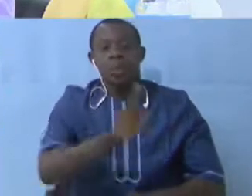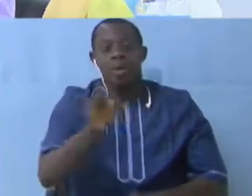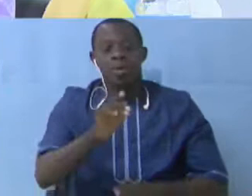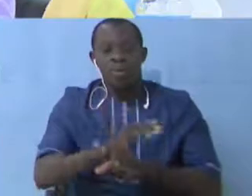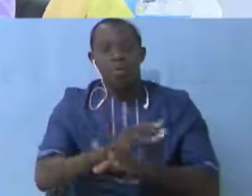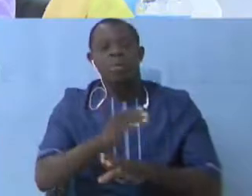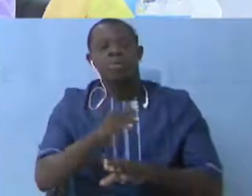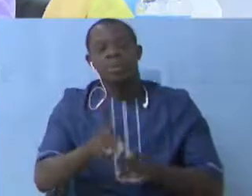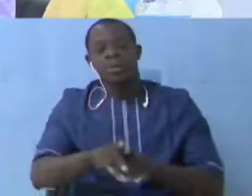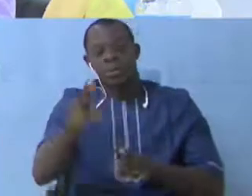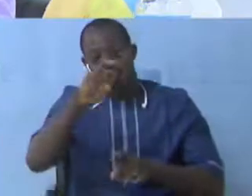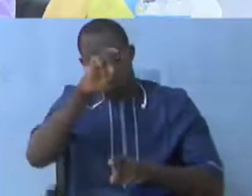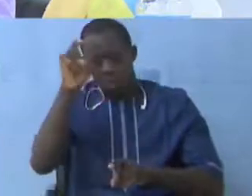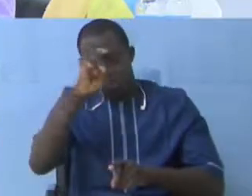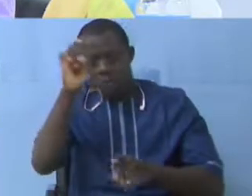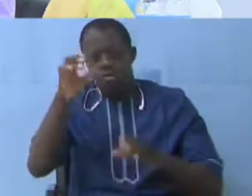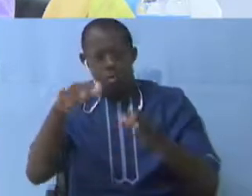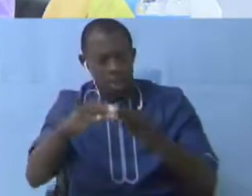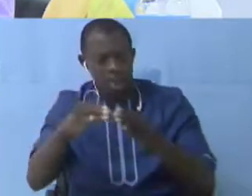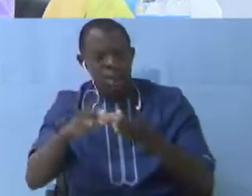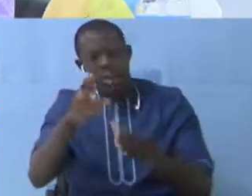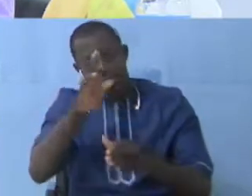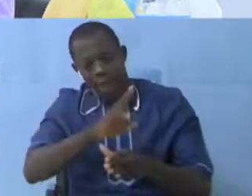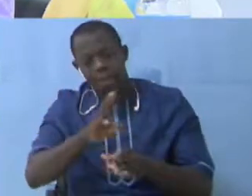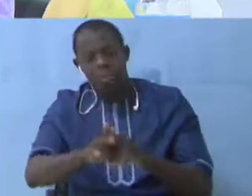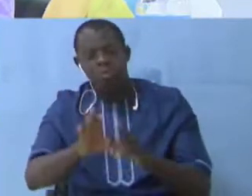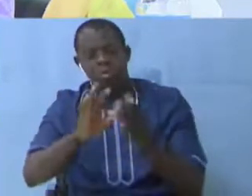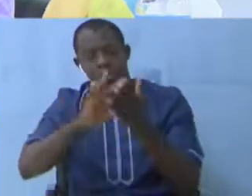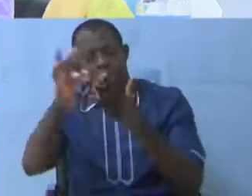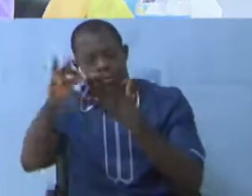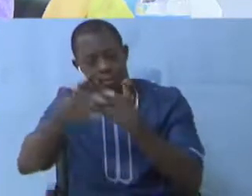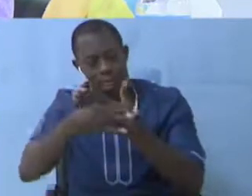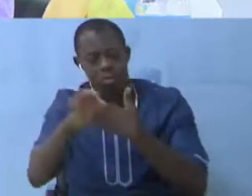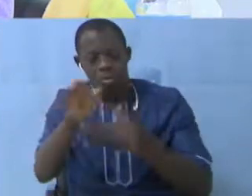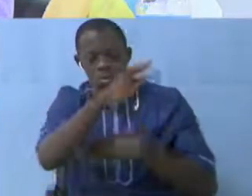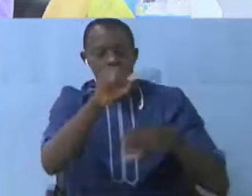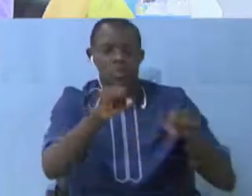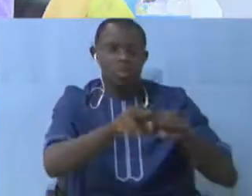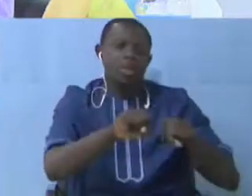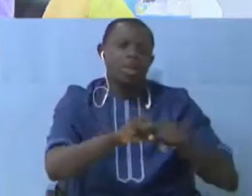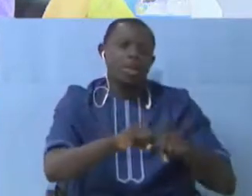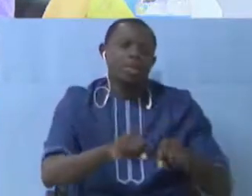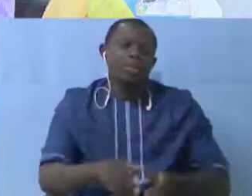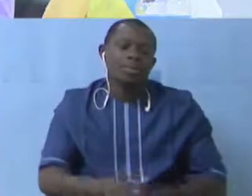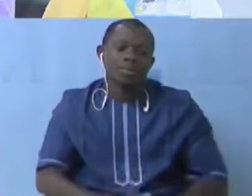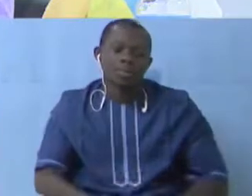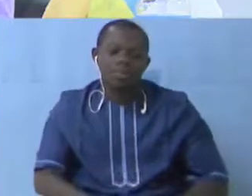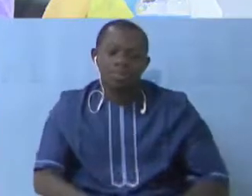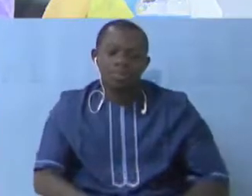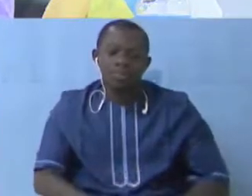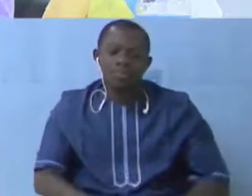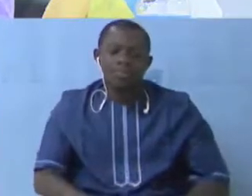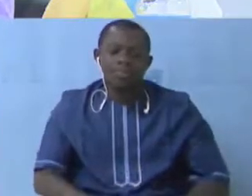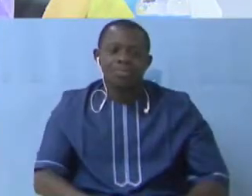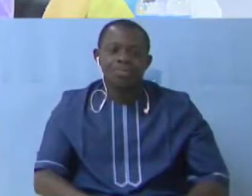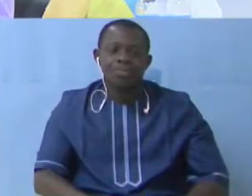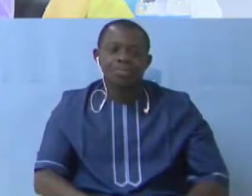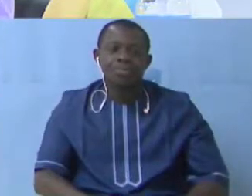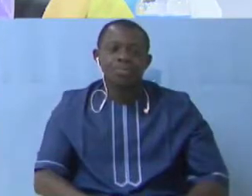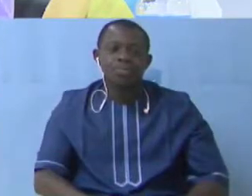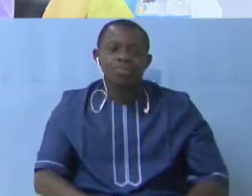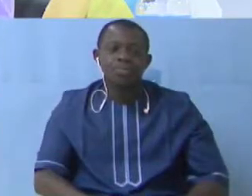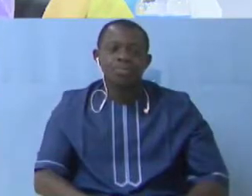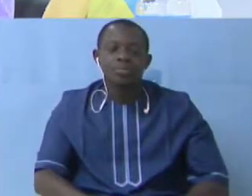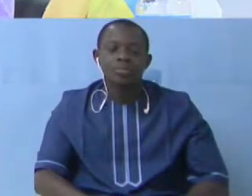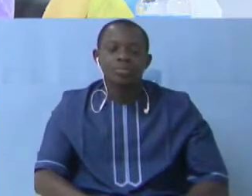to be relocated to Senegal. ñu ngi doon fexe rek pour daal mu dal di toxu ca réewi Sénégal. And we wrote